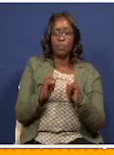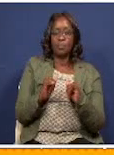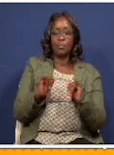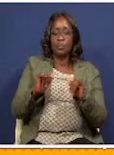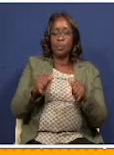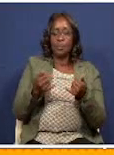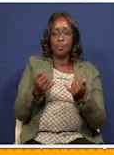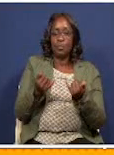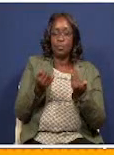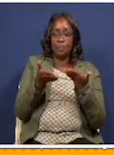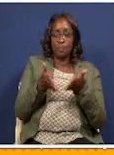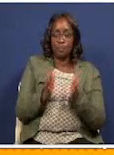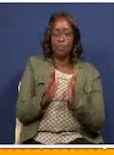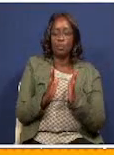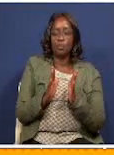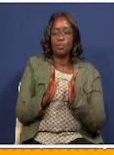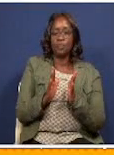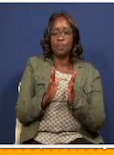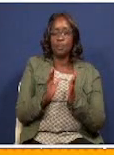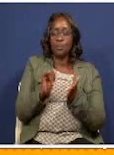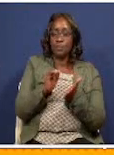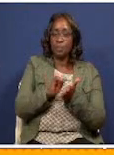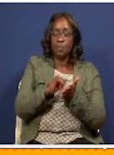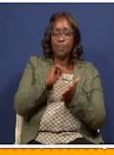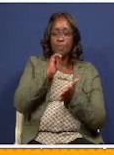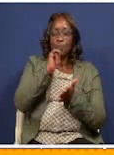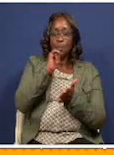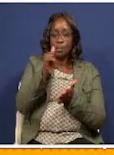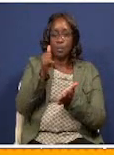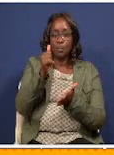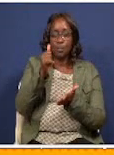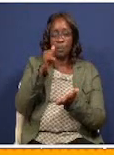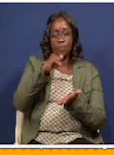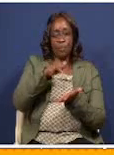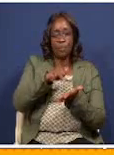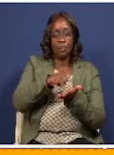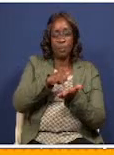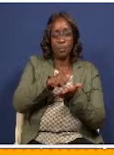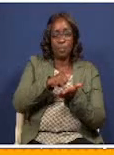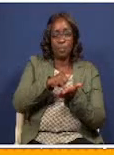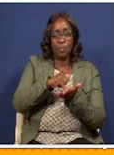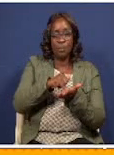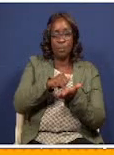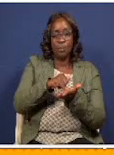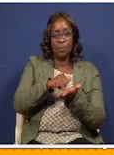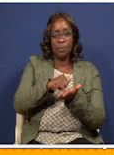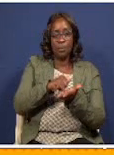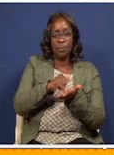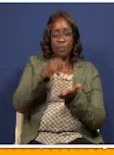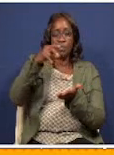new parameters that were not anticipated in the FIVAN or the